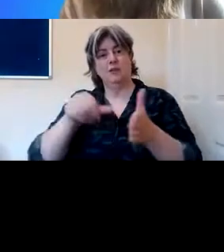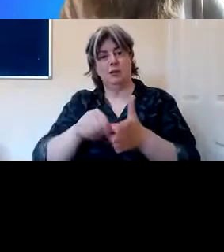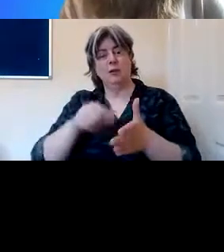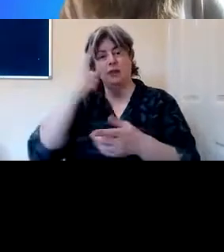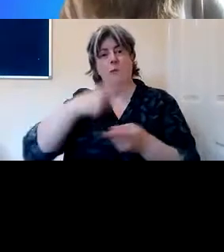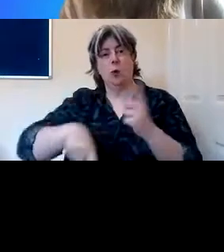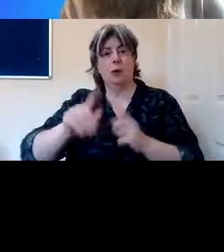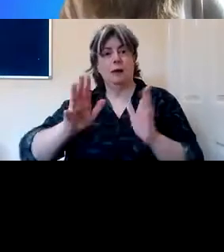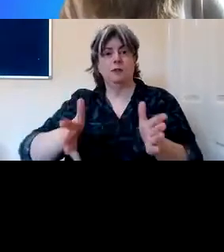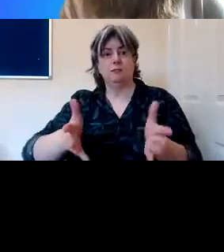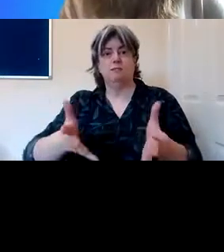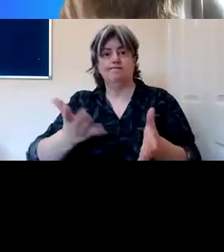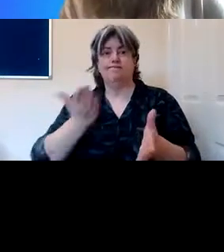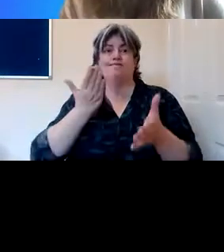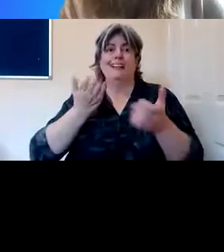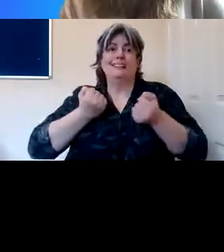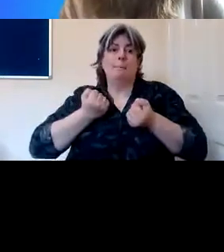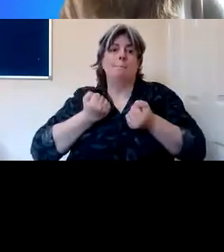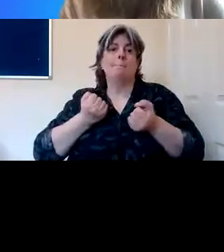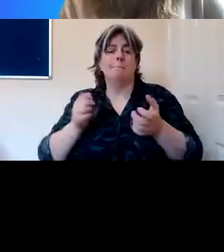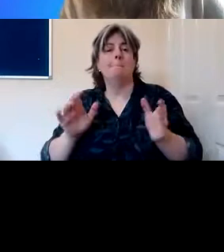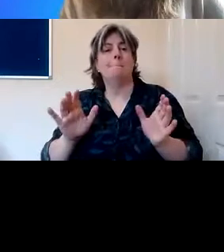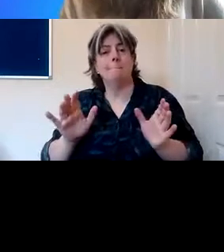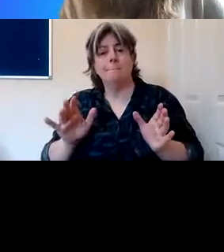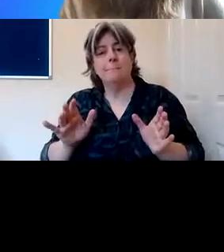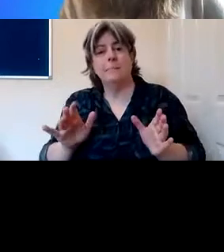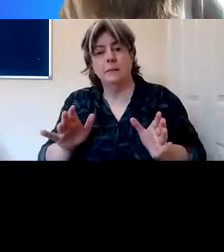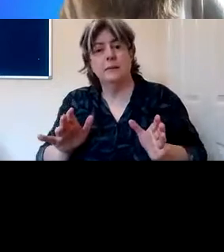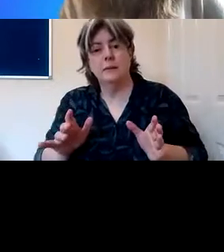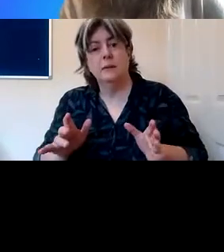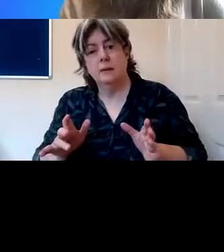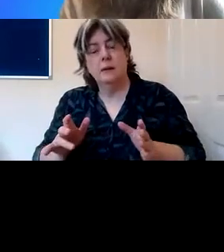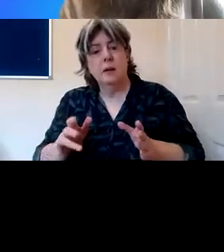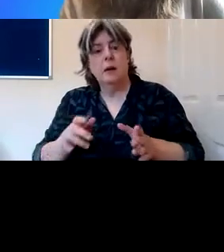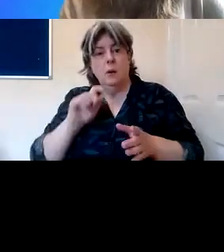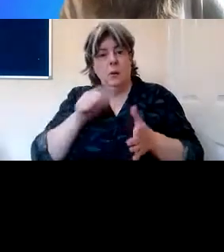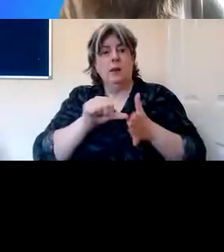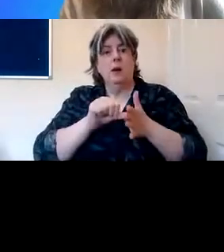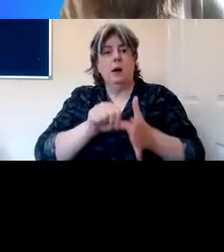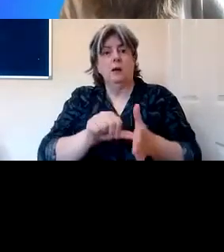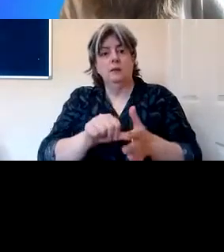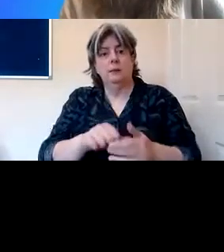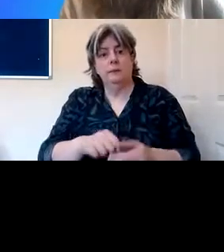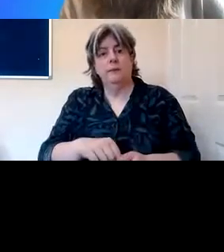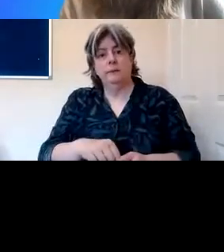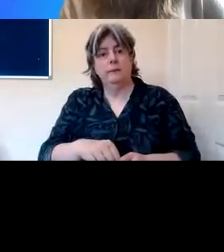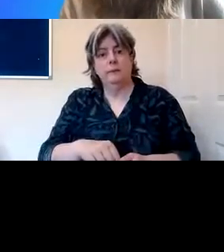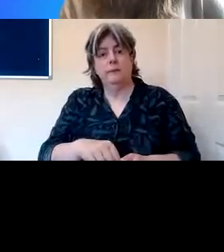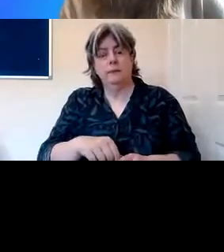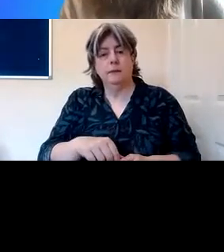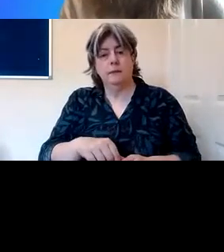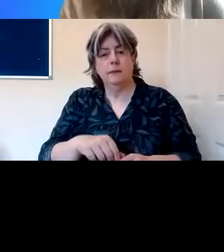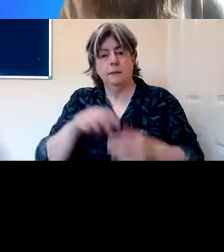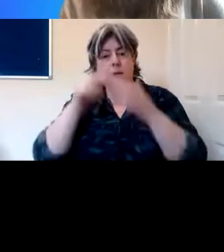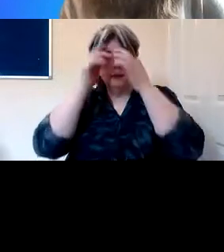that and be honest with the teachers about how hard that is going to be. We have commitments in our manifestos